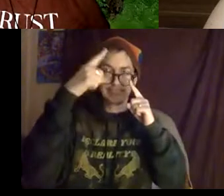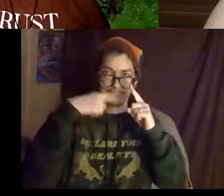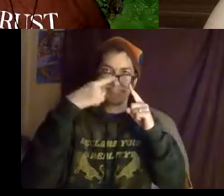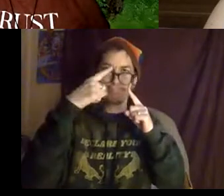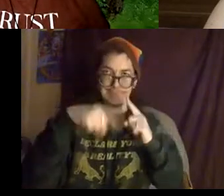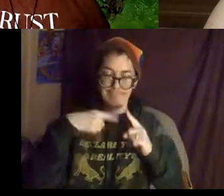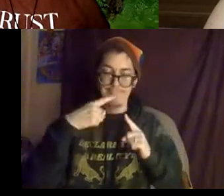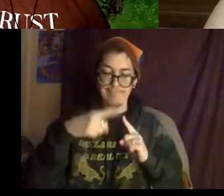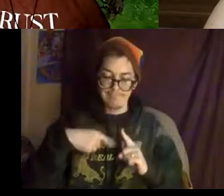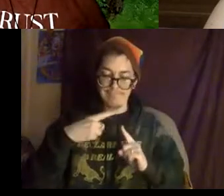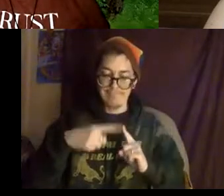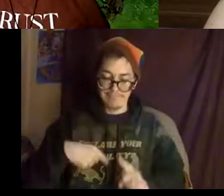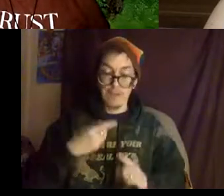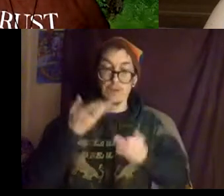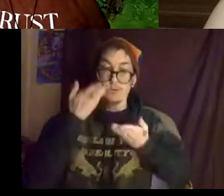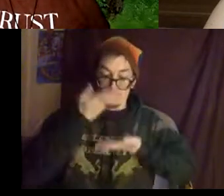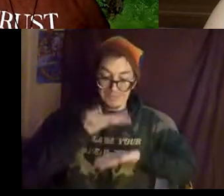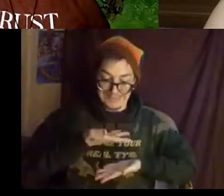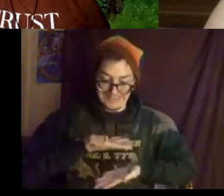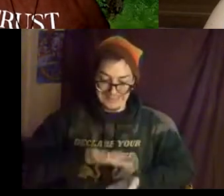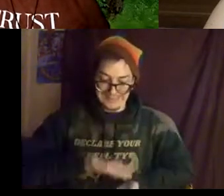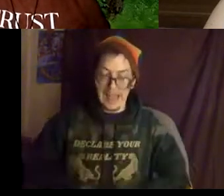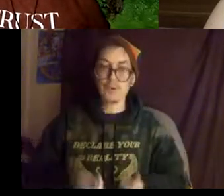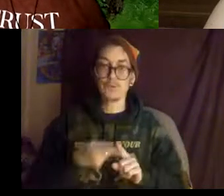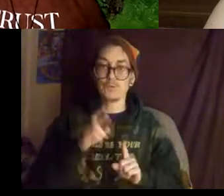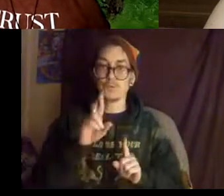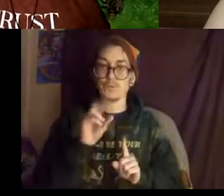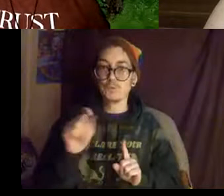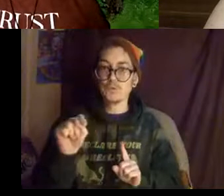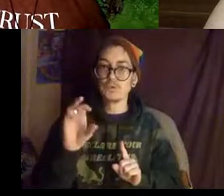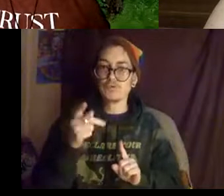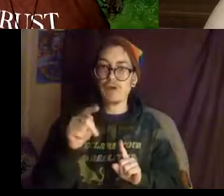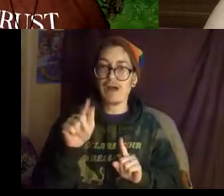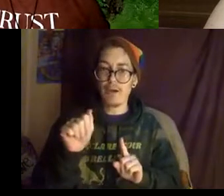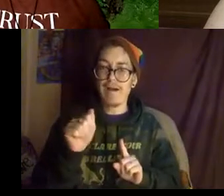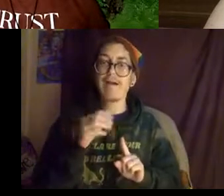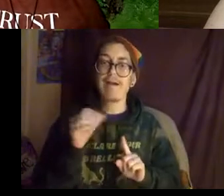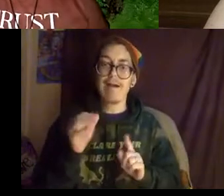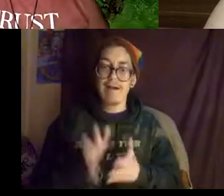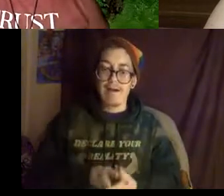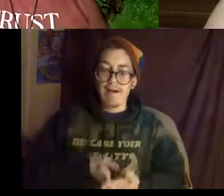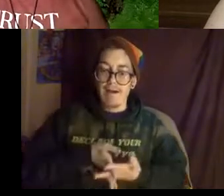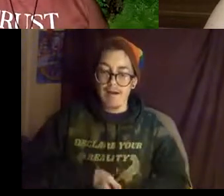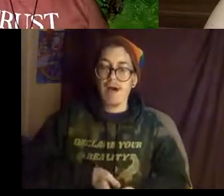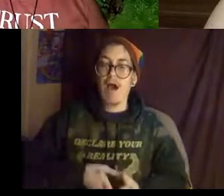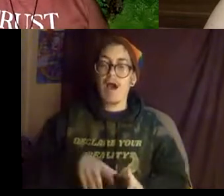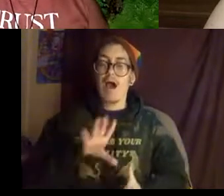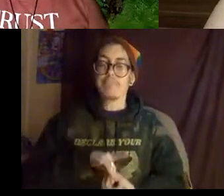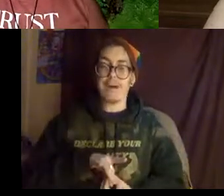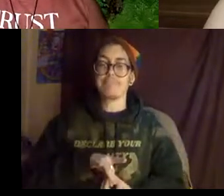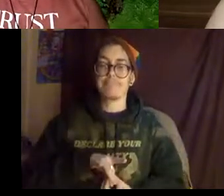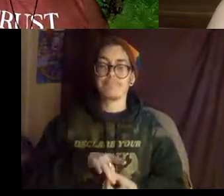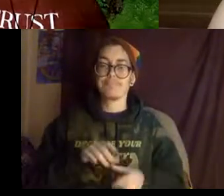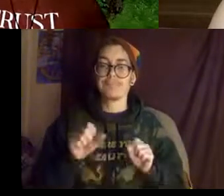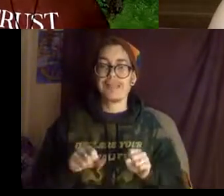And when you repeat this type of affirmation over and over again, and you bring the energy that it brings to you down to the root